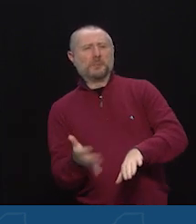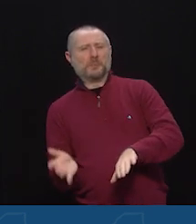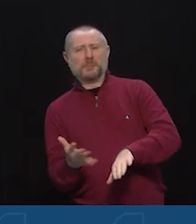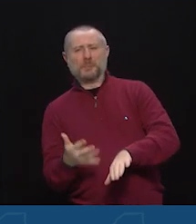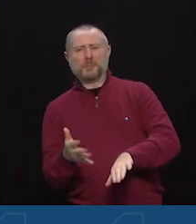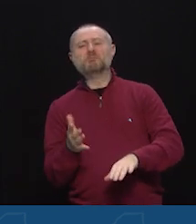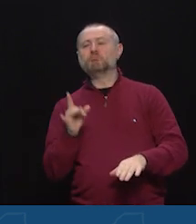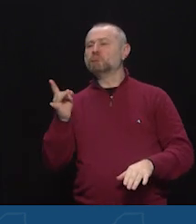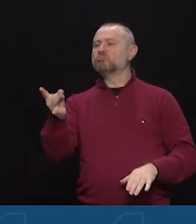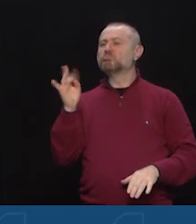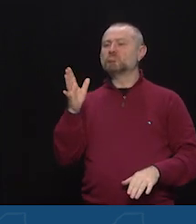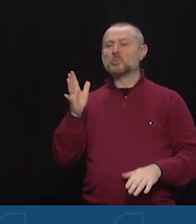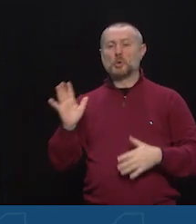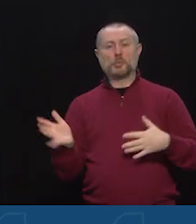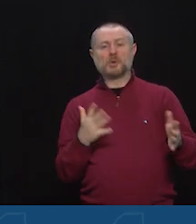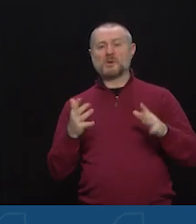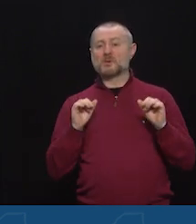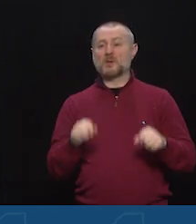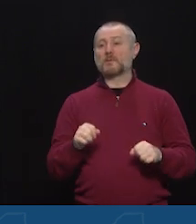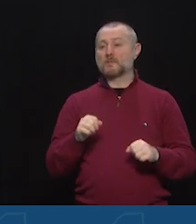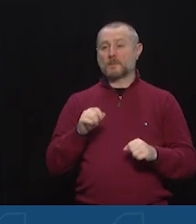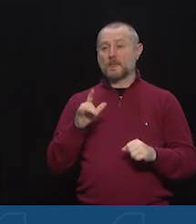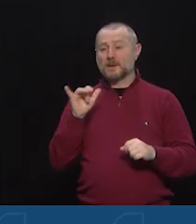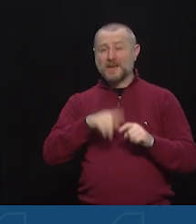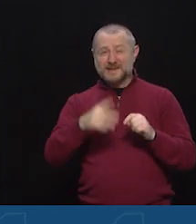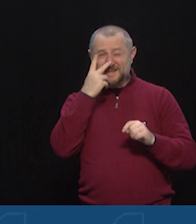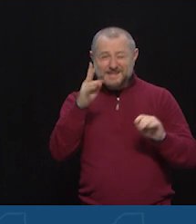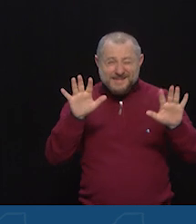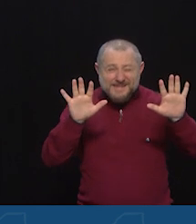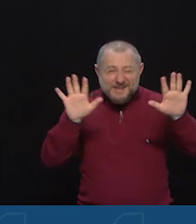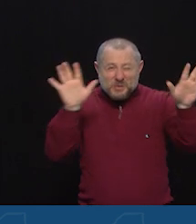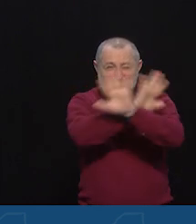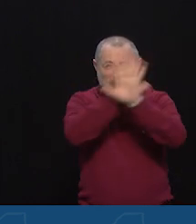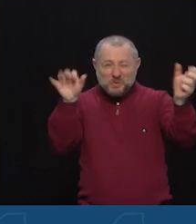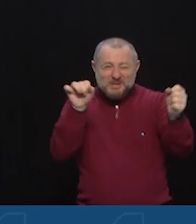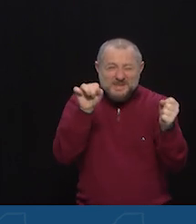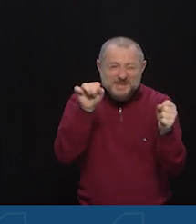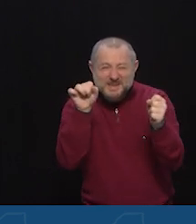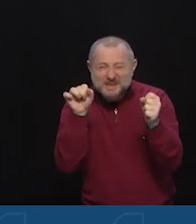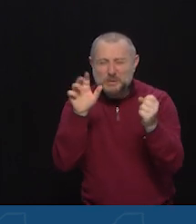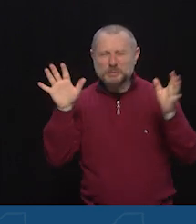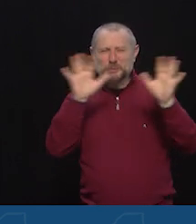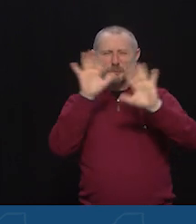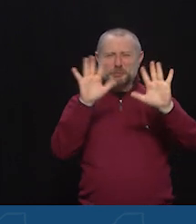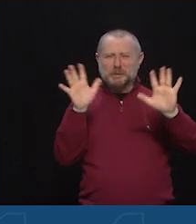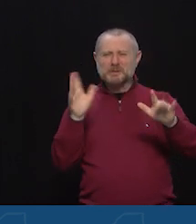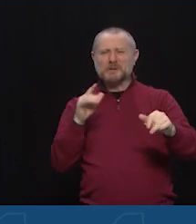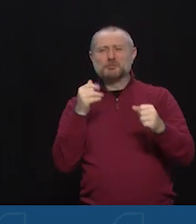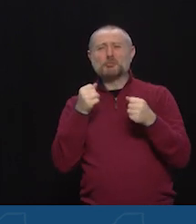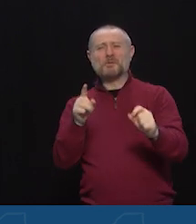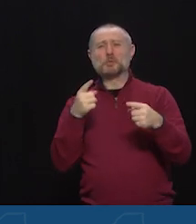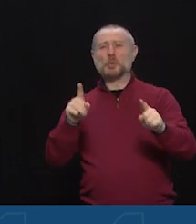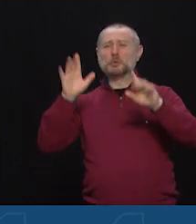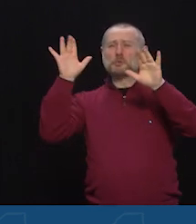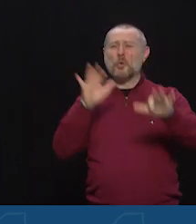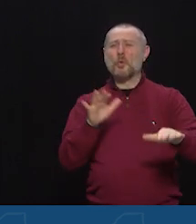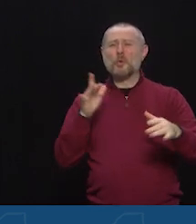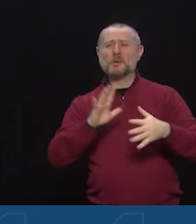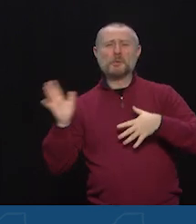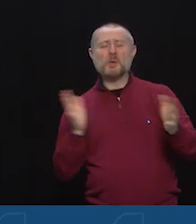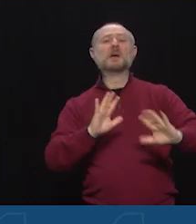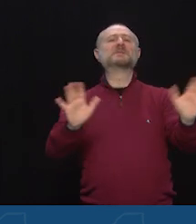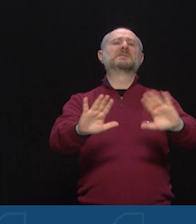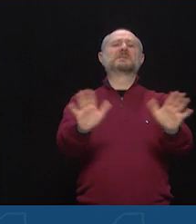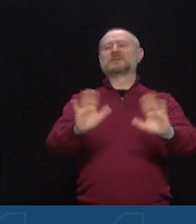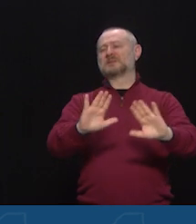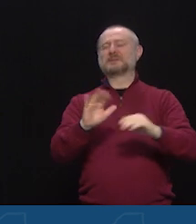wind factor. It affects visibility. It is dangerous to be on roads when you can't see the vehicles around you, and common sense